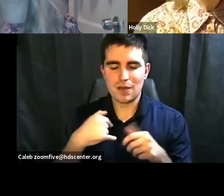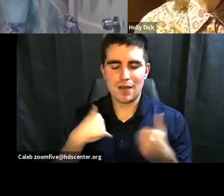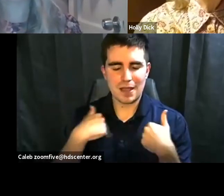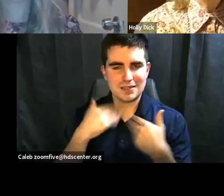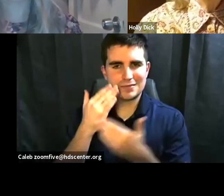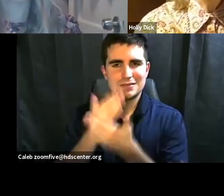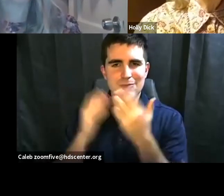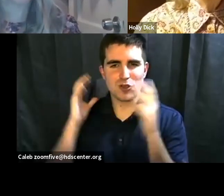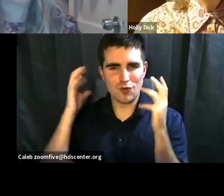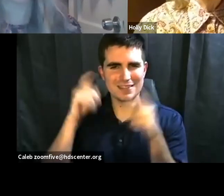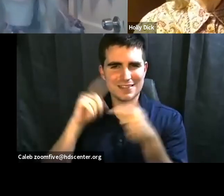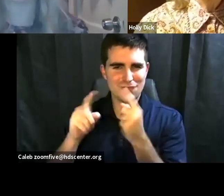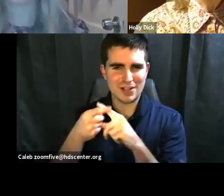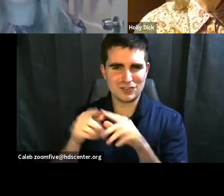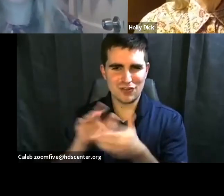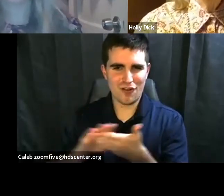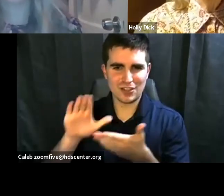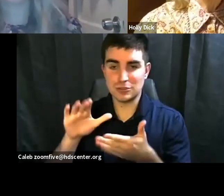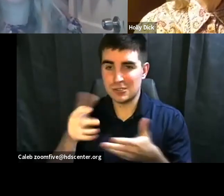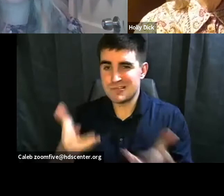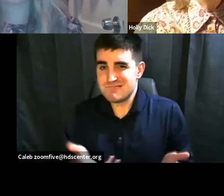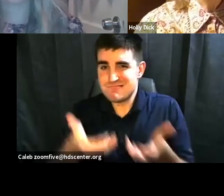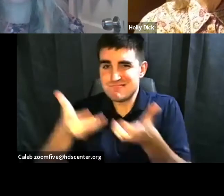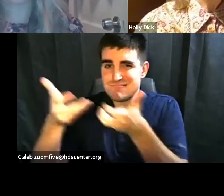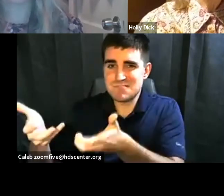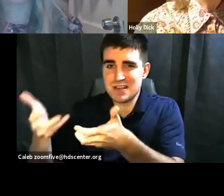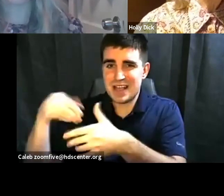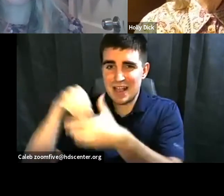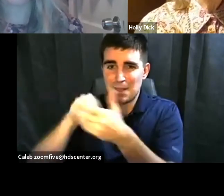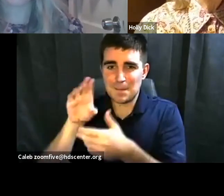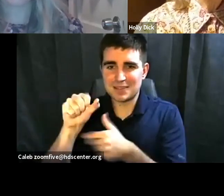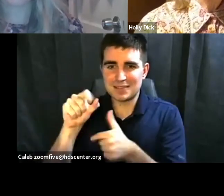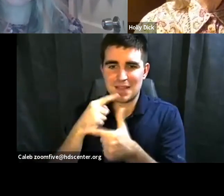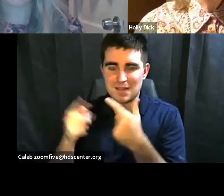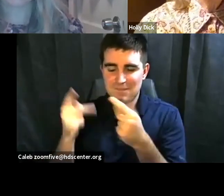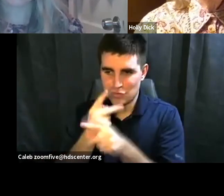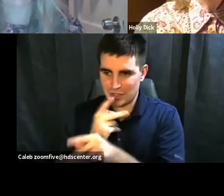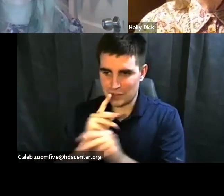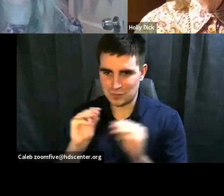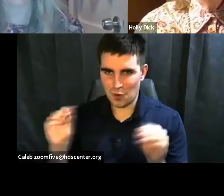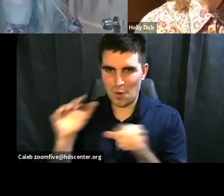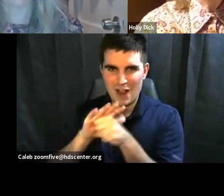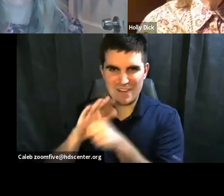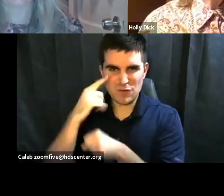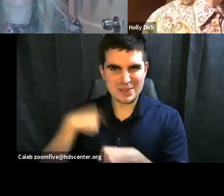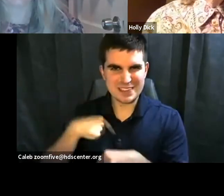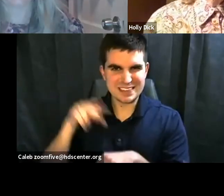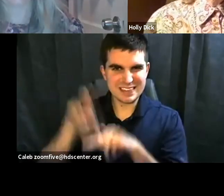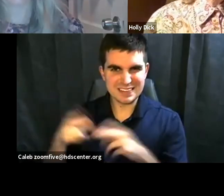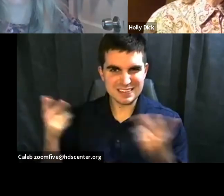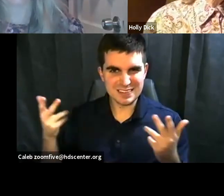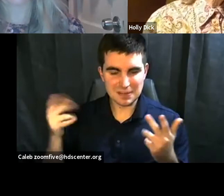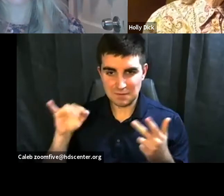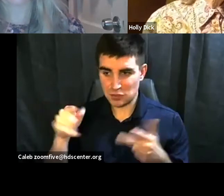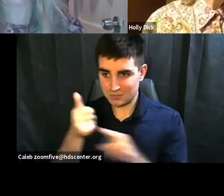friends in college that got me onto the bus, but then you discovered there was no place for you. So, you know, if you were in a